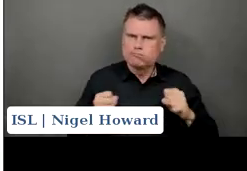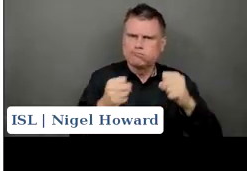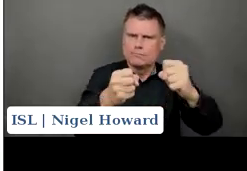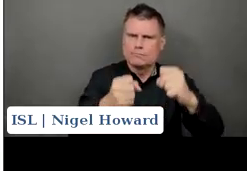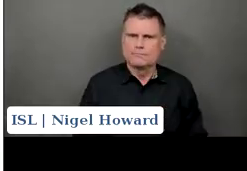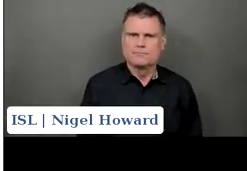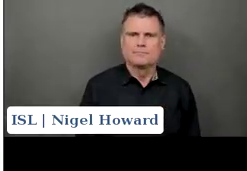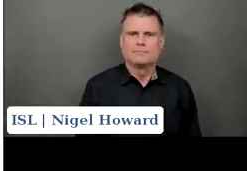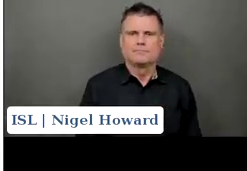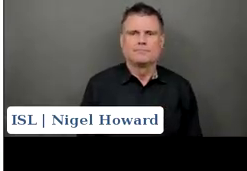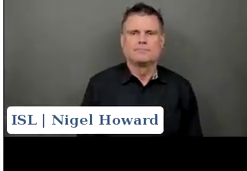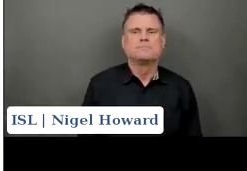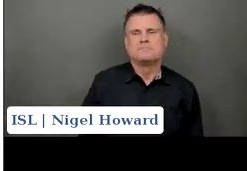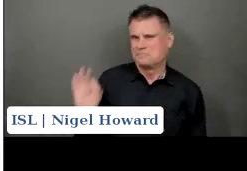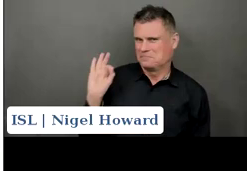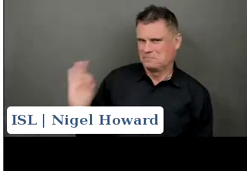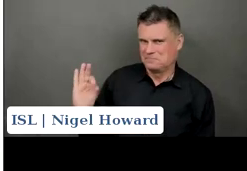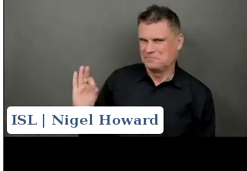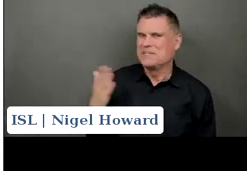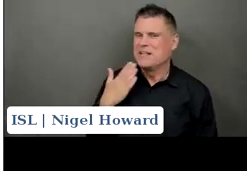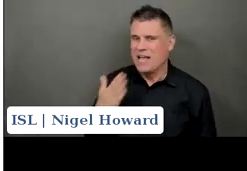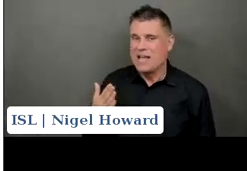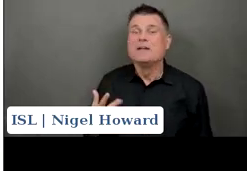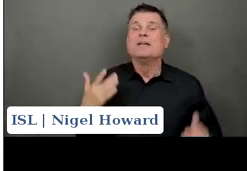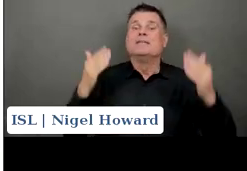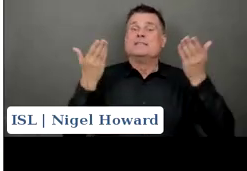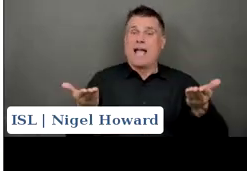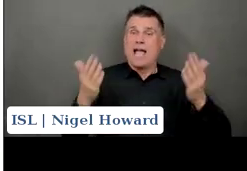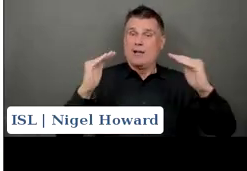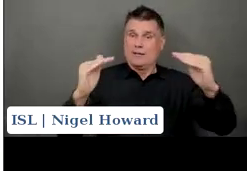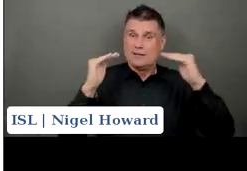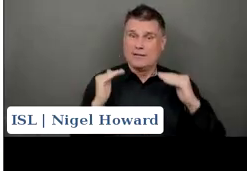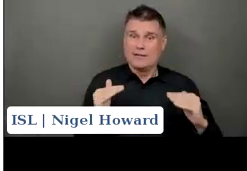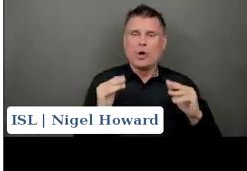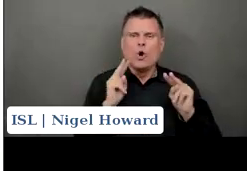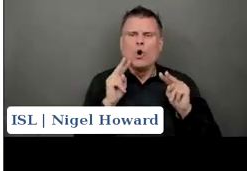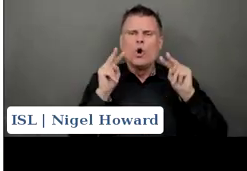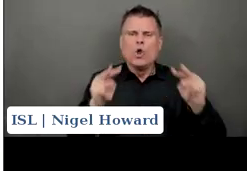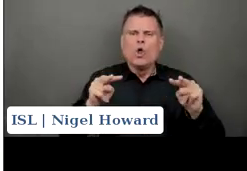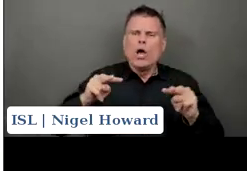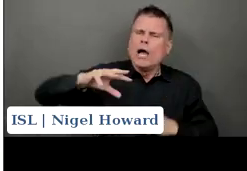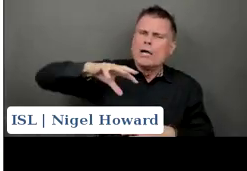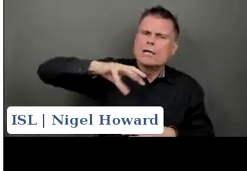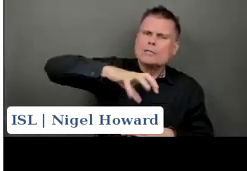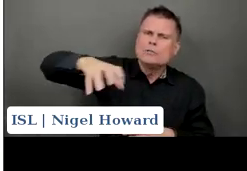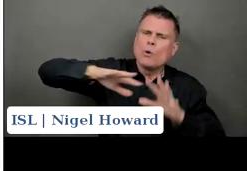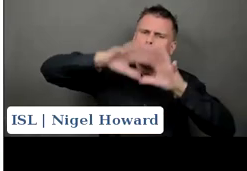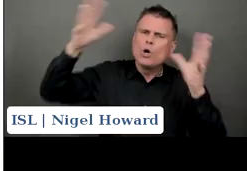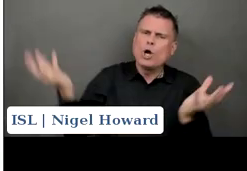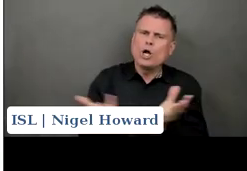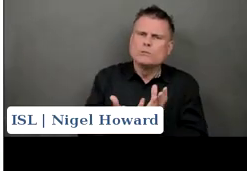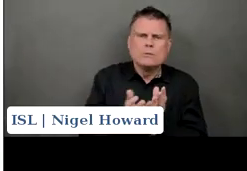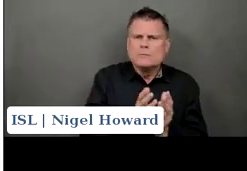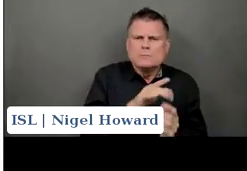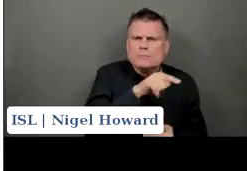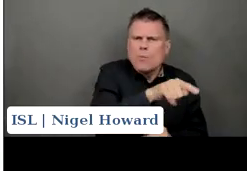dive into different contexts to see how countries are actually trying to articulate social protection, care